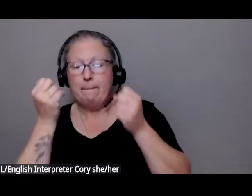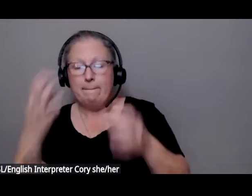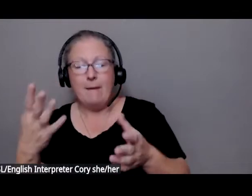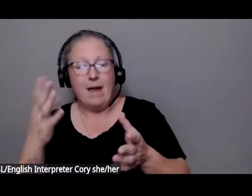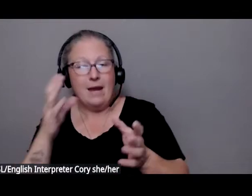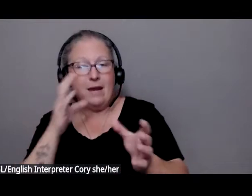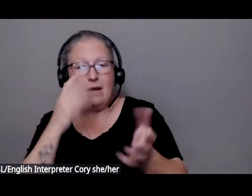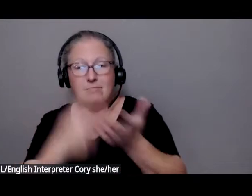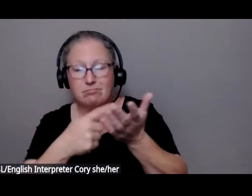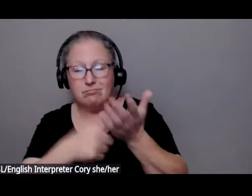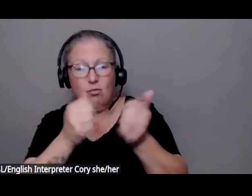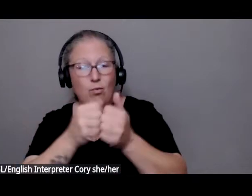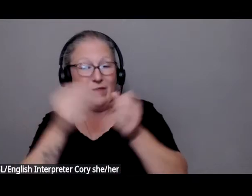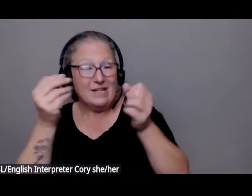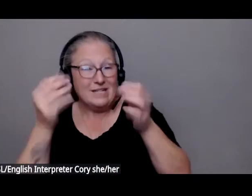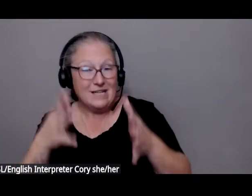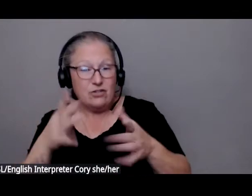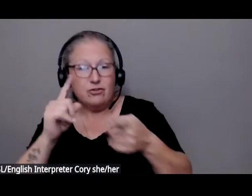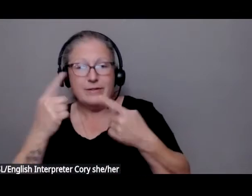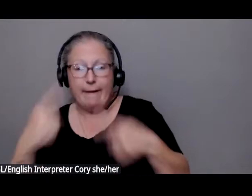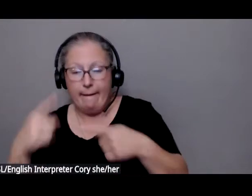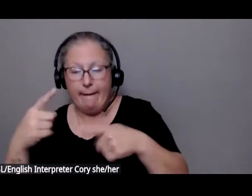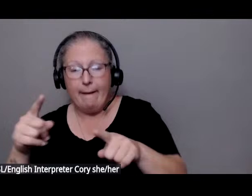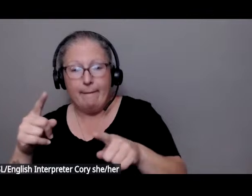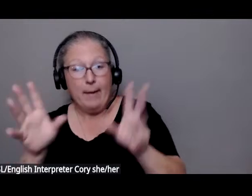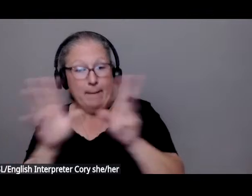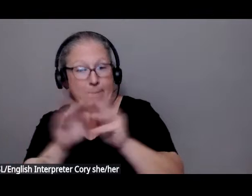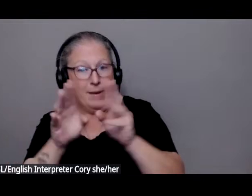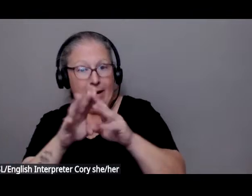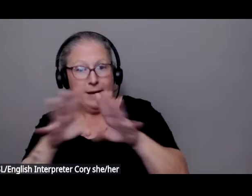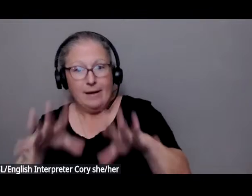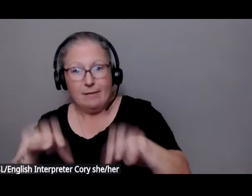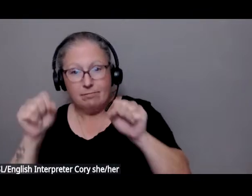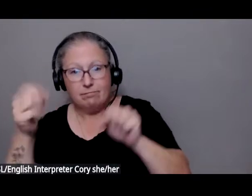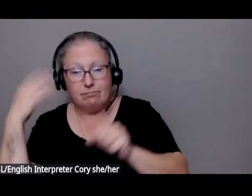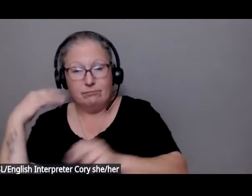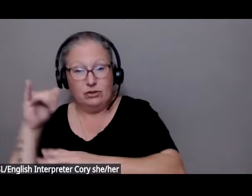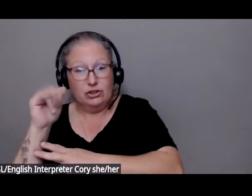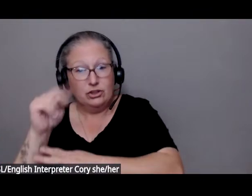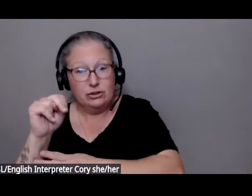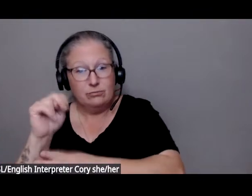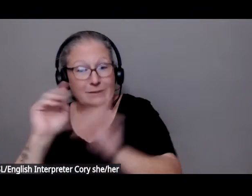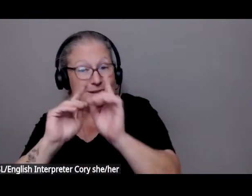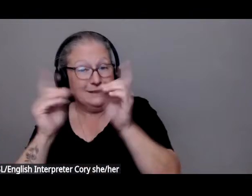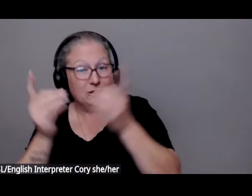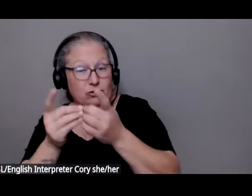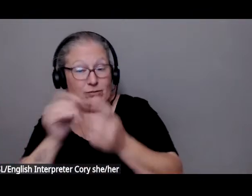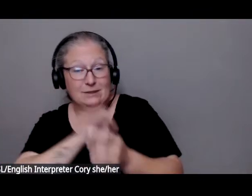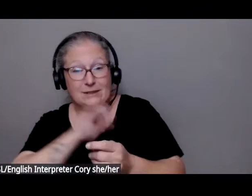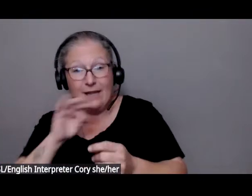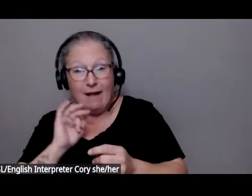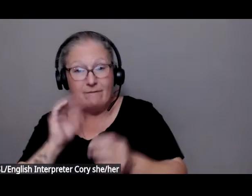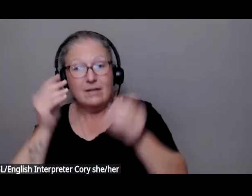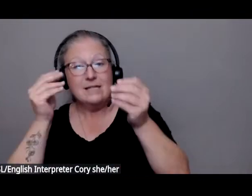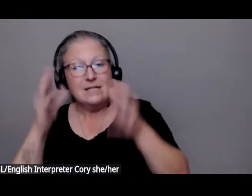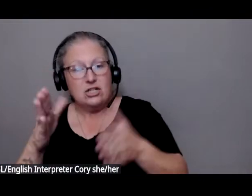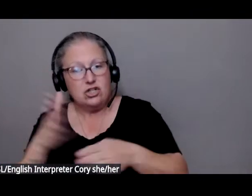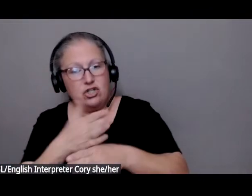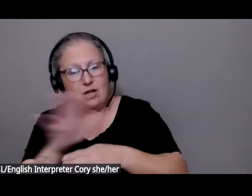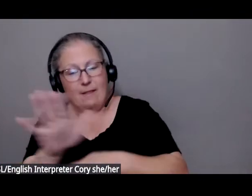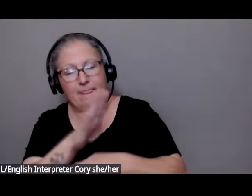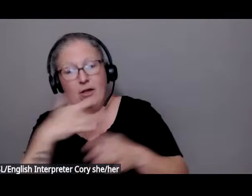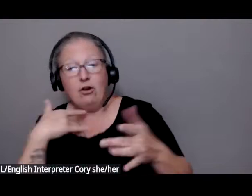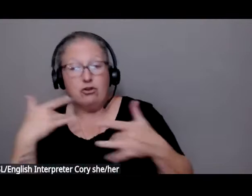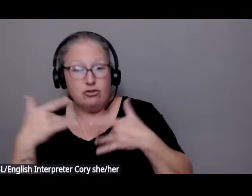conversations with teachers ensued. A meeting was held in January with district personnel in which teachers shared their